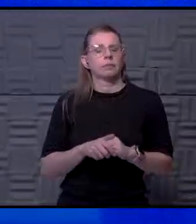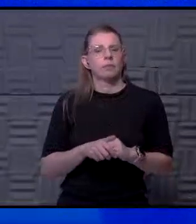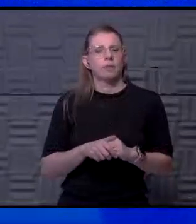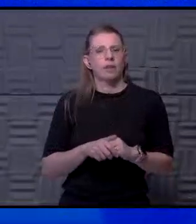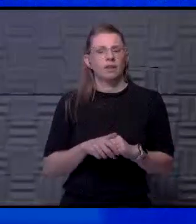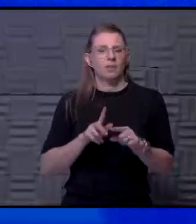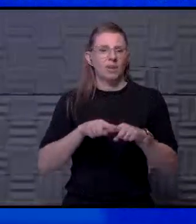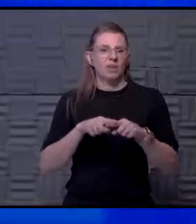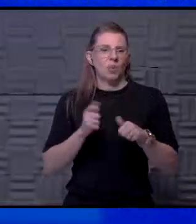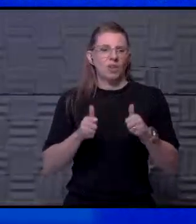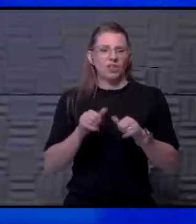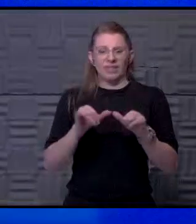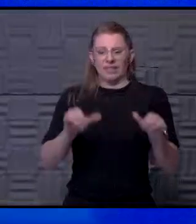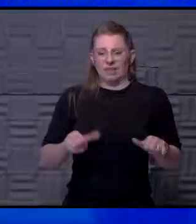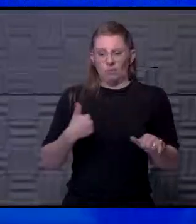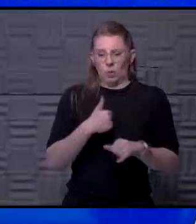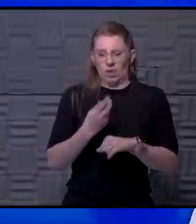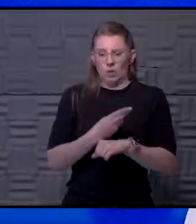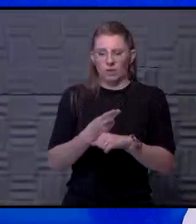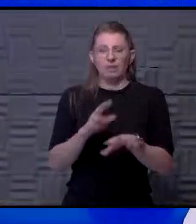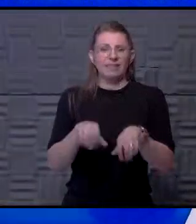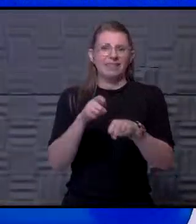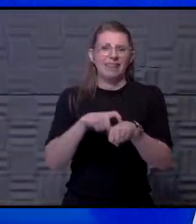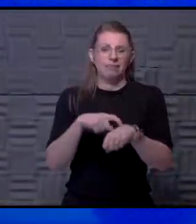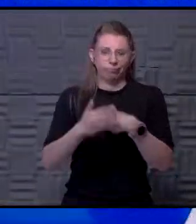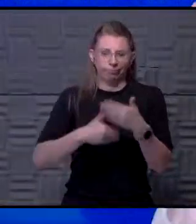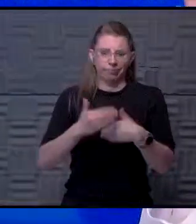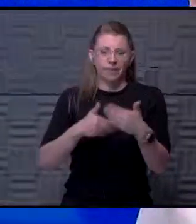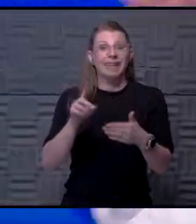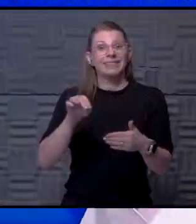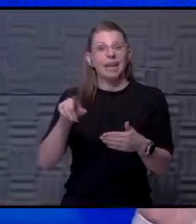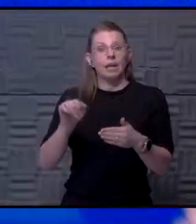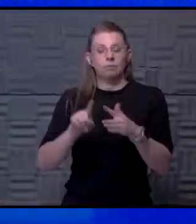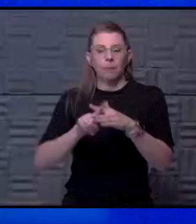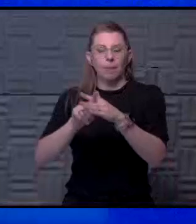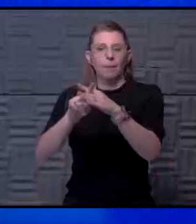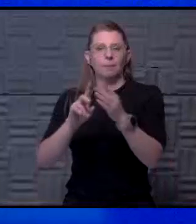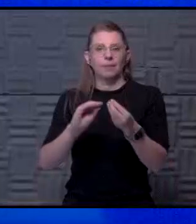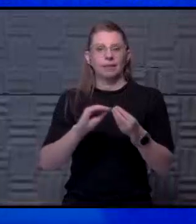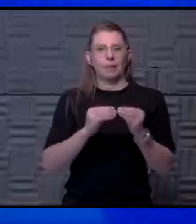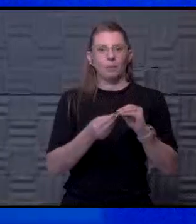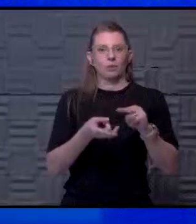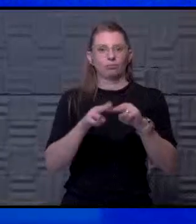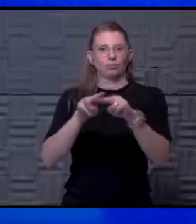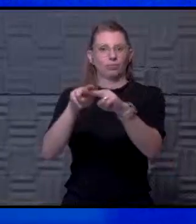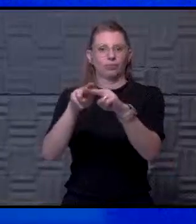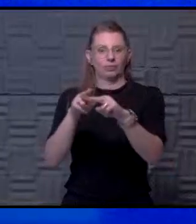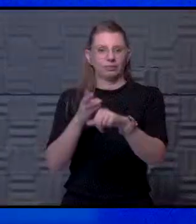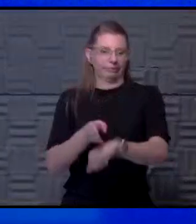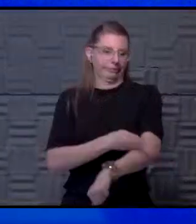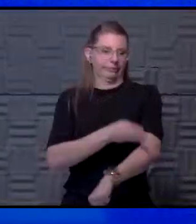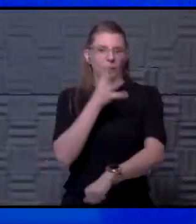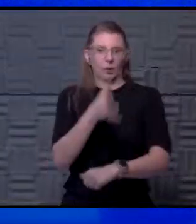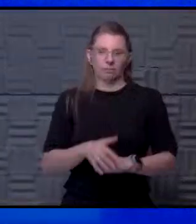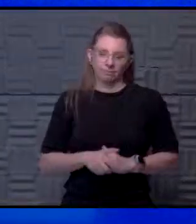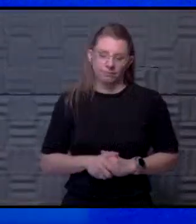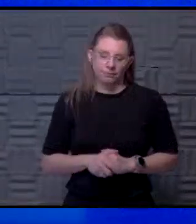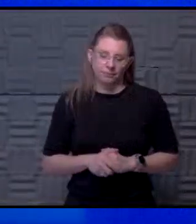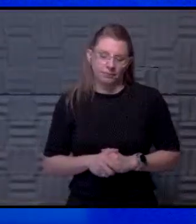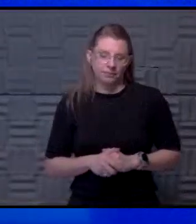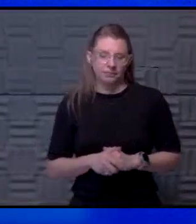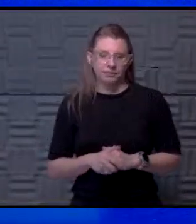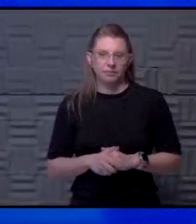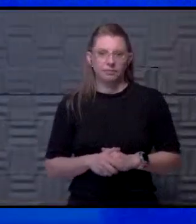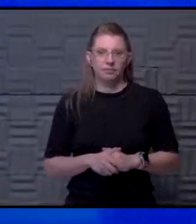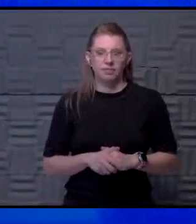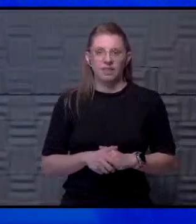in most places. And so it just takes a little while, and as that data comes up, we'll see our numbers get better. And that's just kind of a that's just